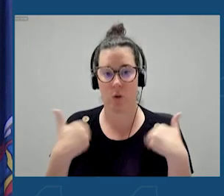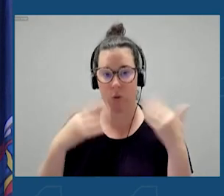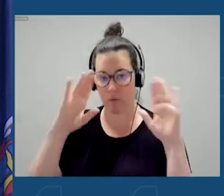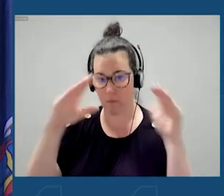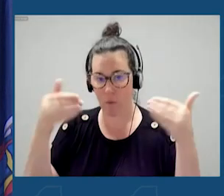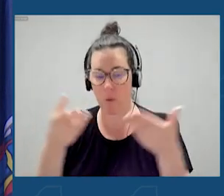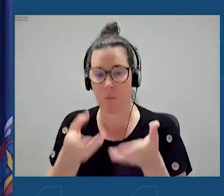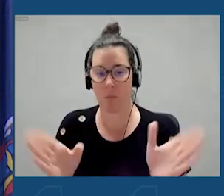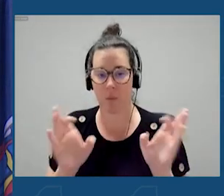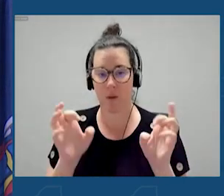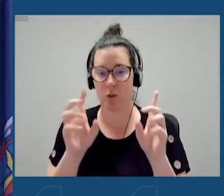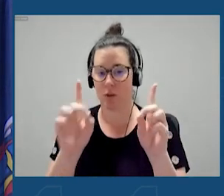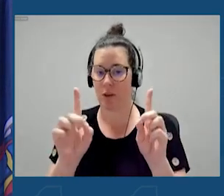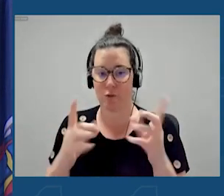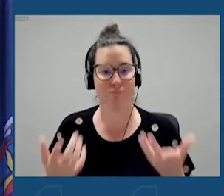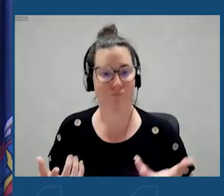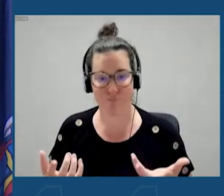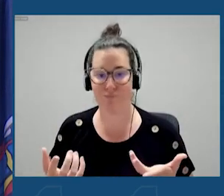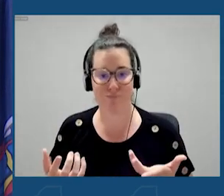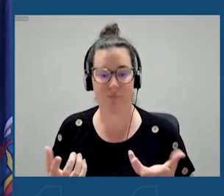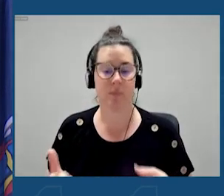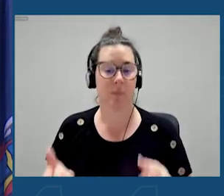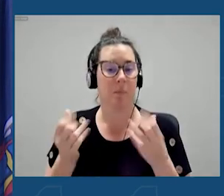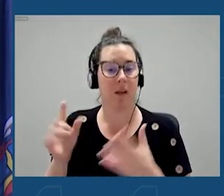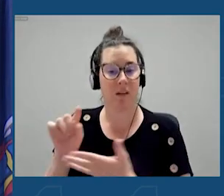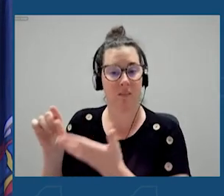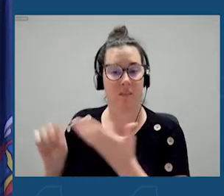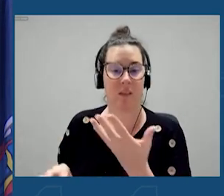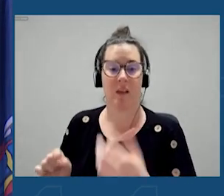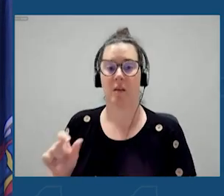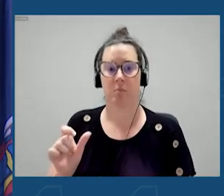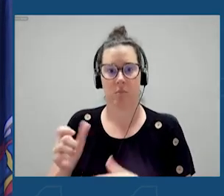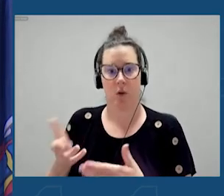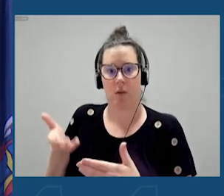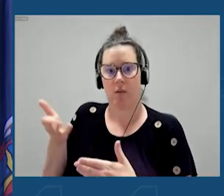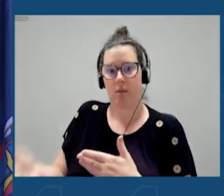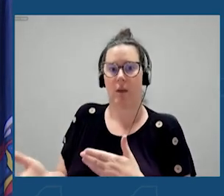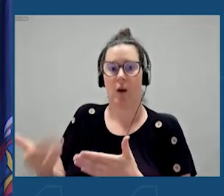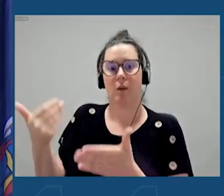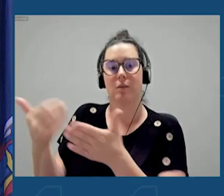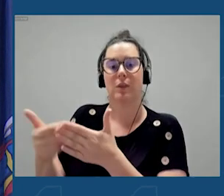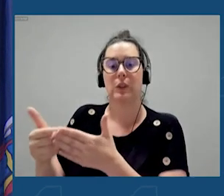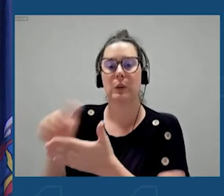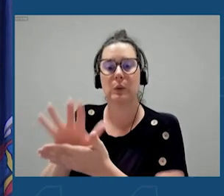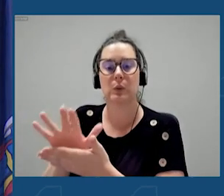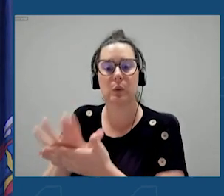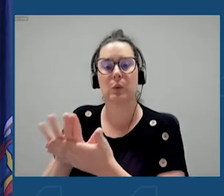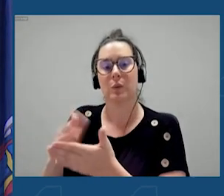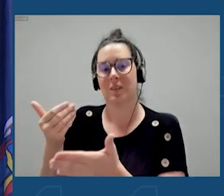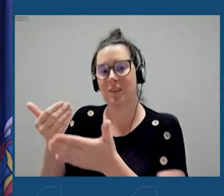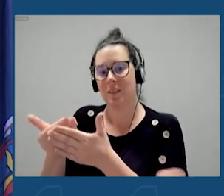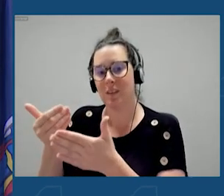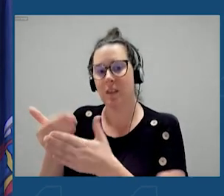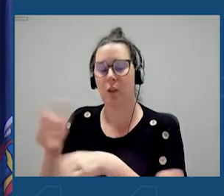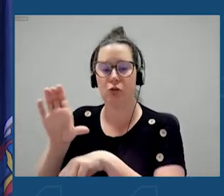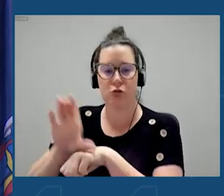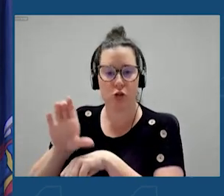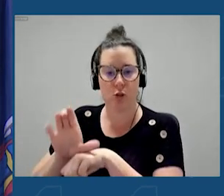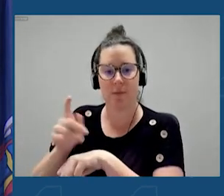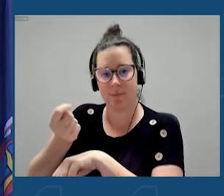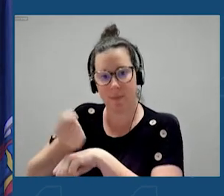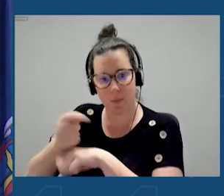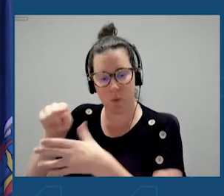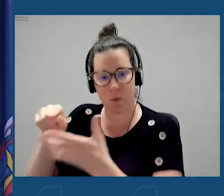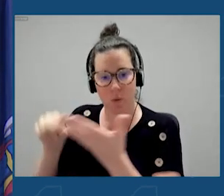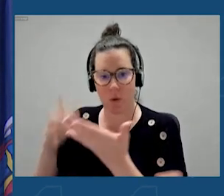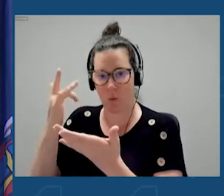education campaigns. In fact, many unlicensed storefronts exist very close to our schools and our houses of worship because they and the landlords